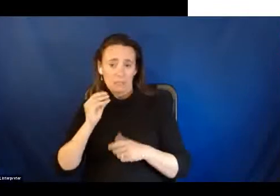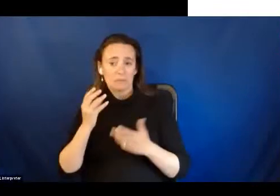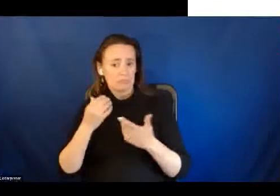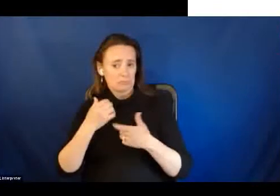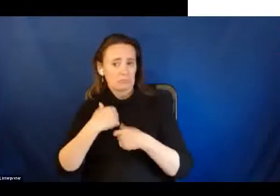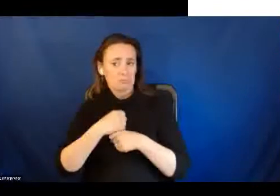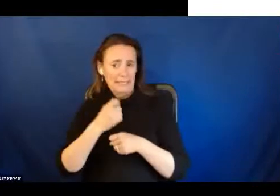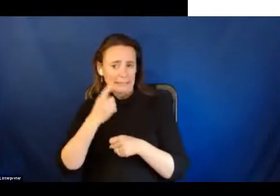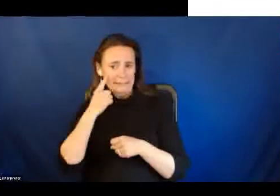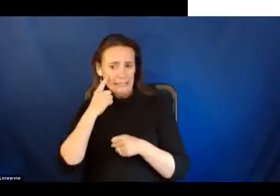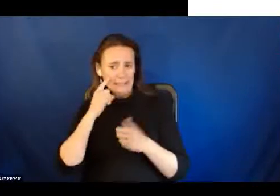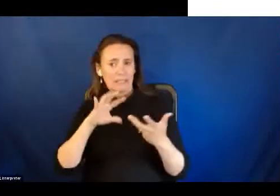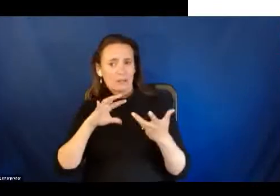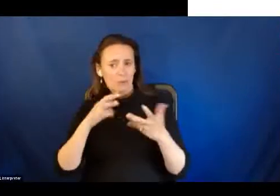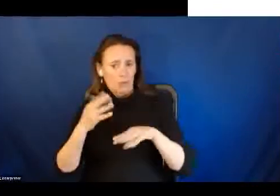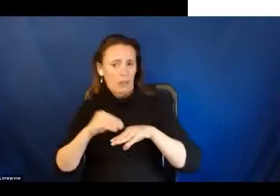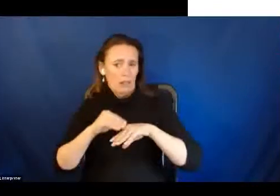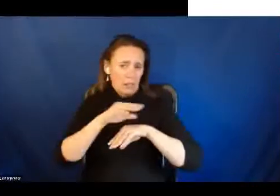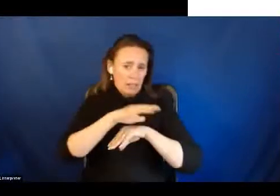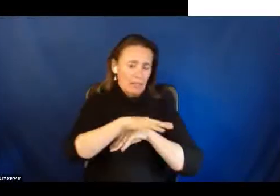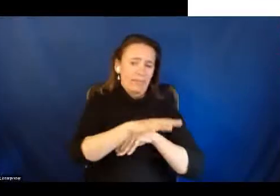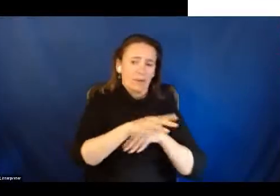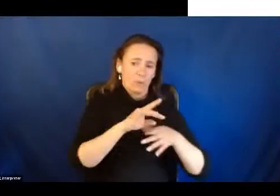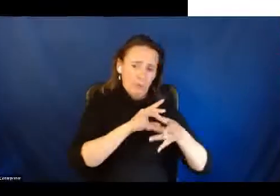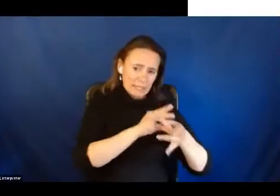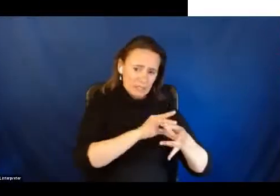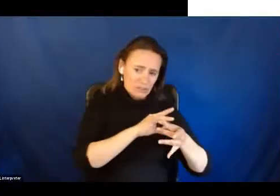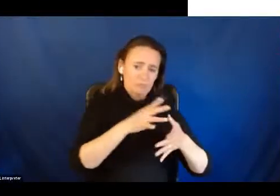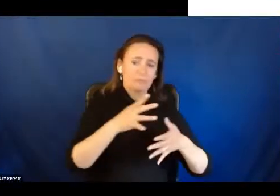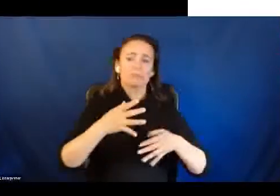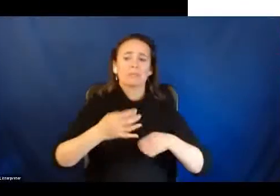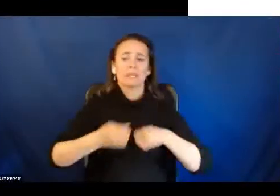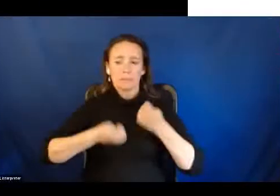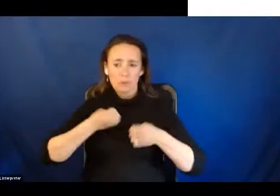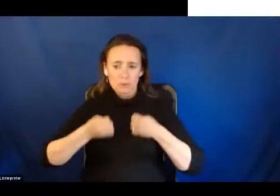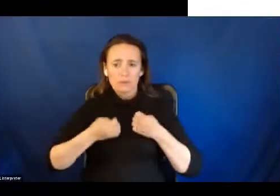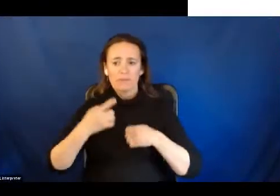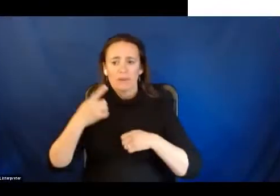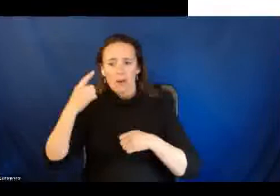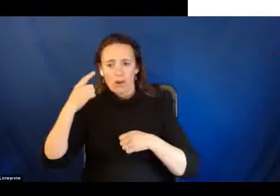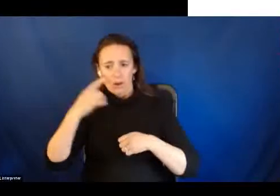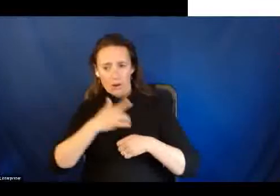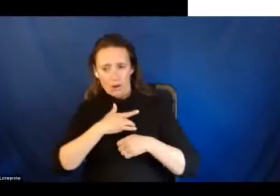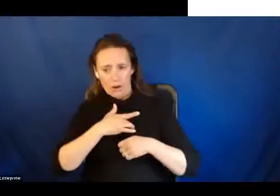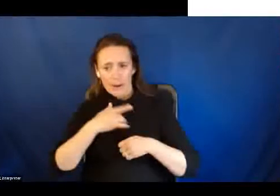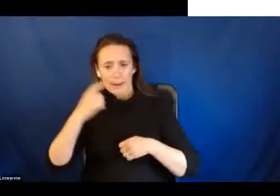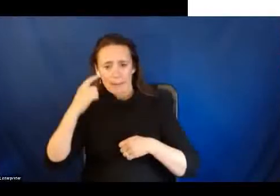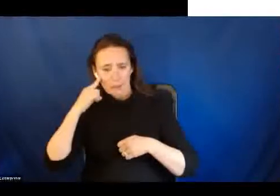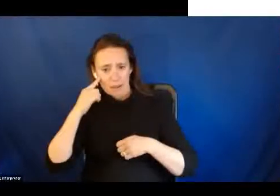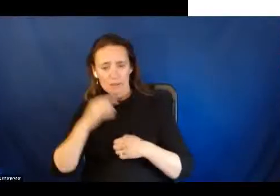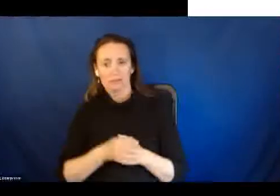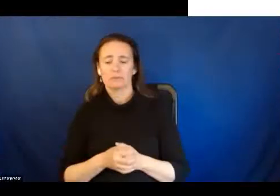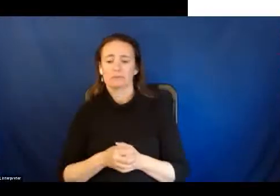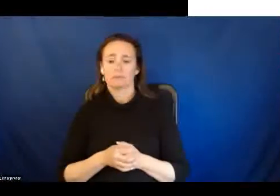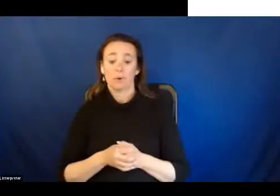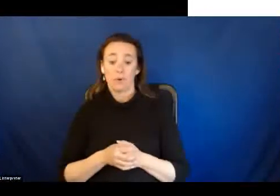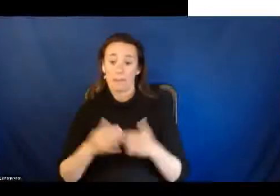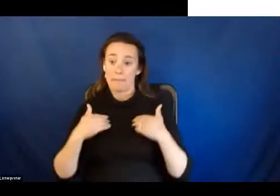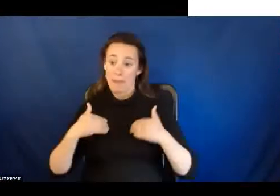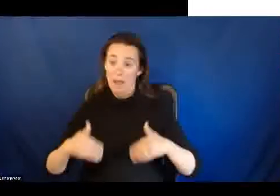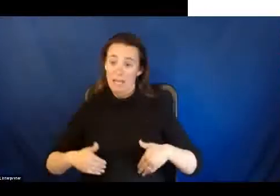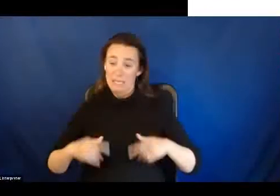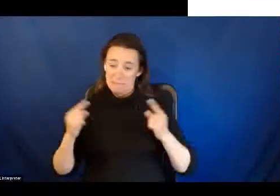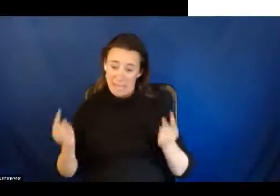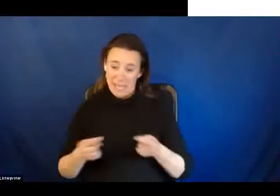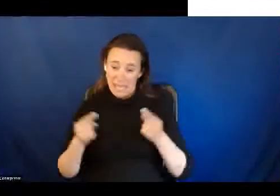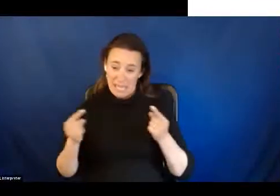relationships and in their emotions or their heart and mind. If someone is experiencing pain in their body, that might impact their sexuality.